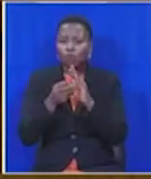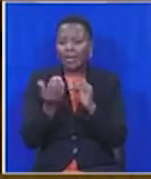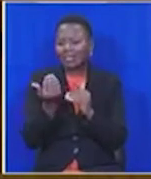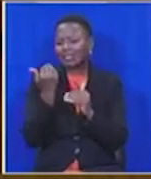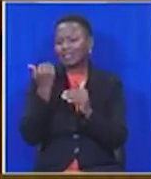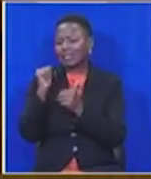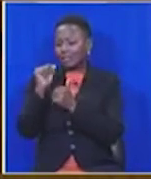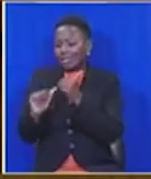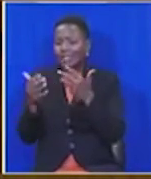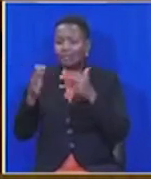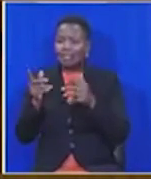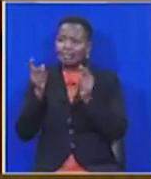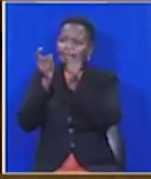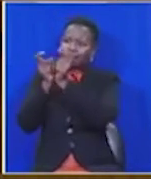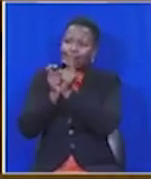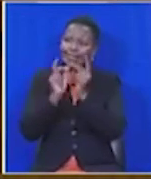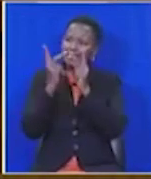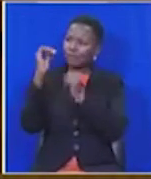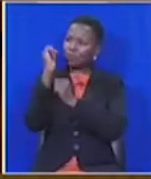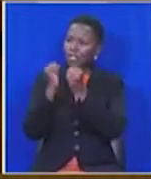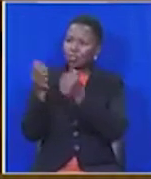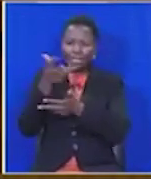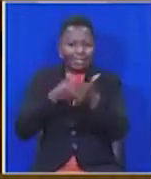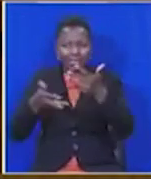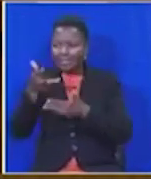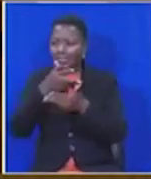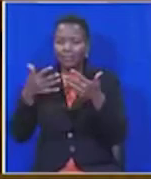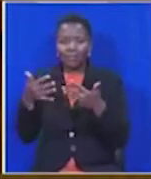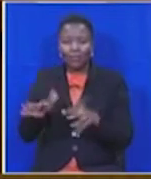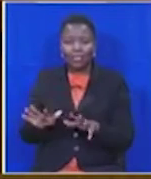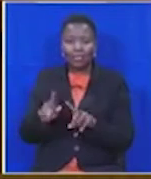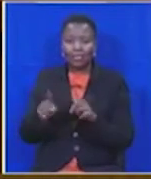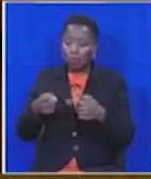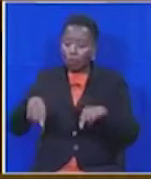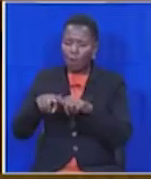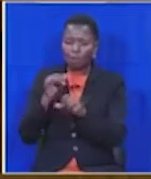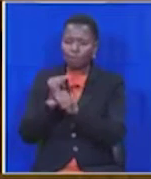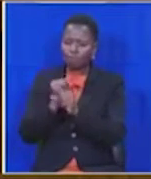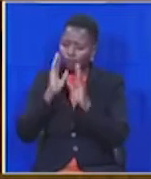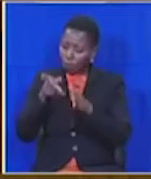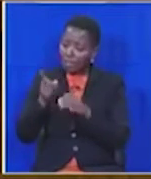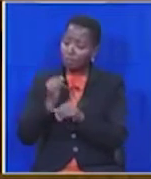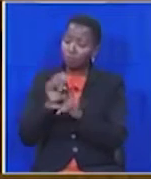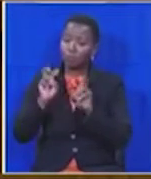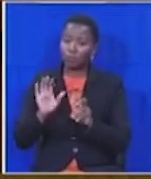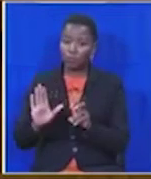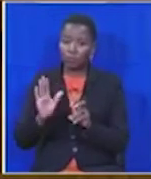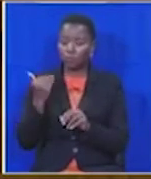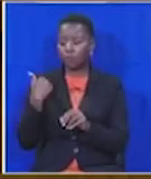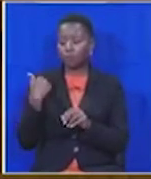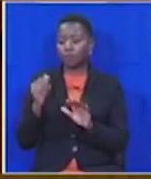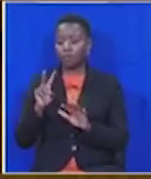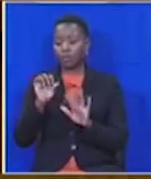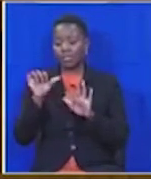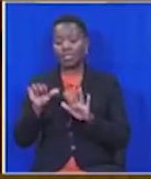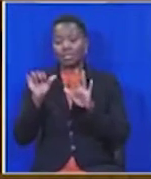months, building on previous initiatives, but with a greater sense of collective urgency. On the 9th of February 2016, the